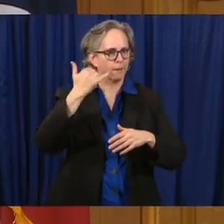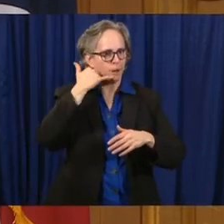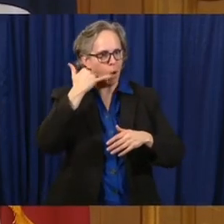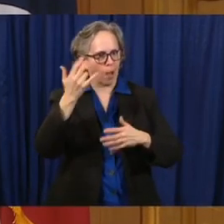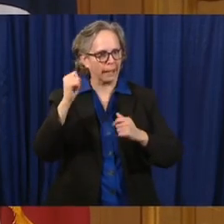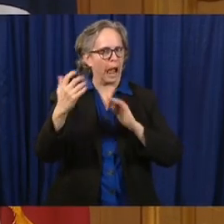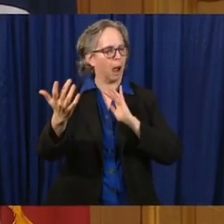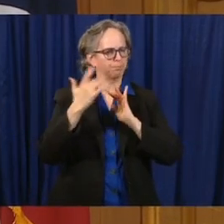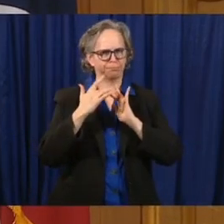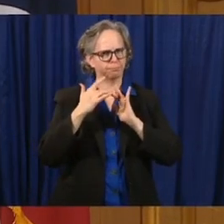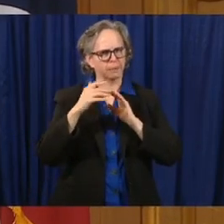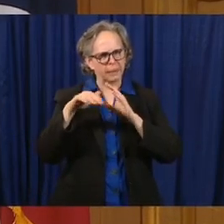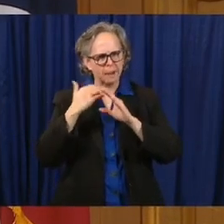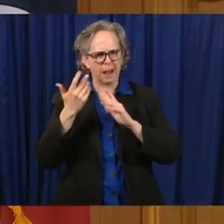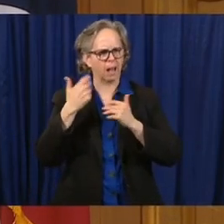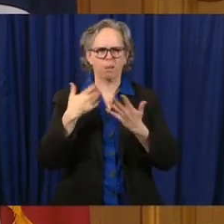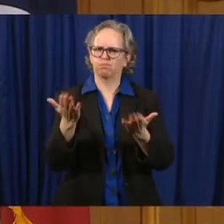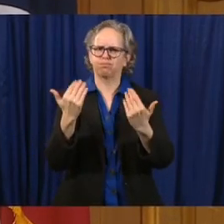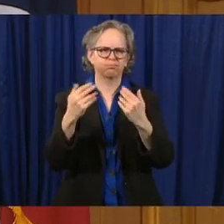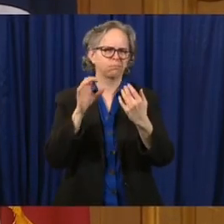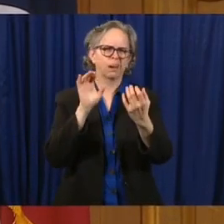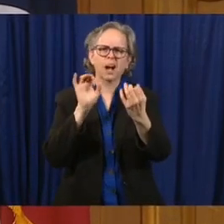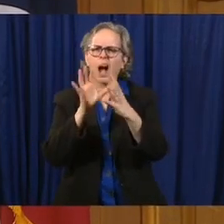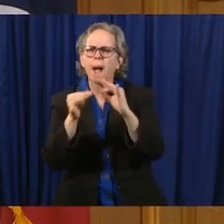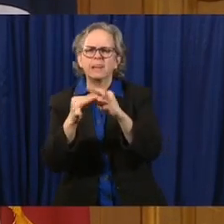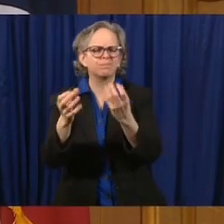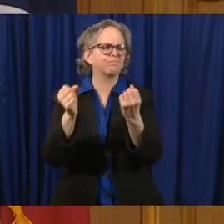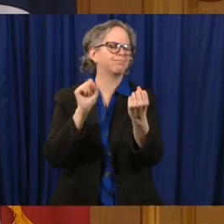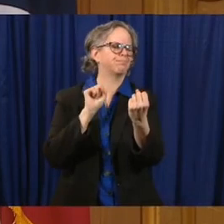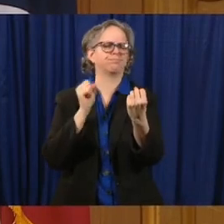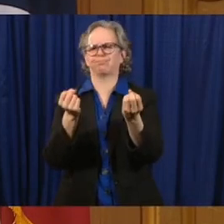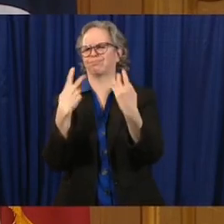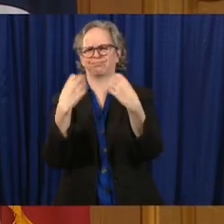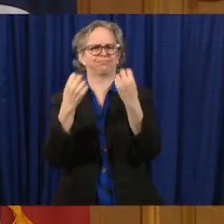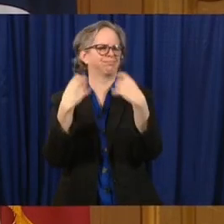welcome their comments and I welcome their thoughts.